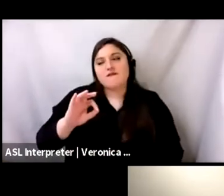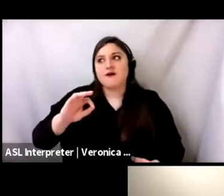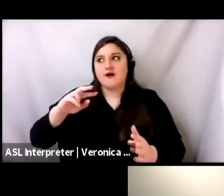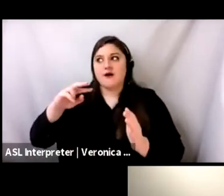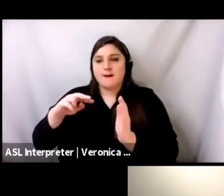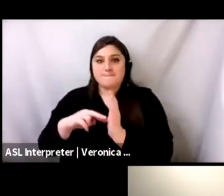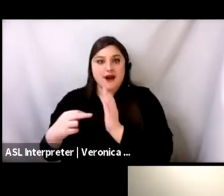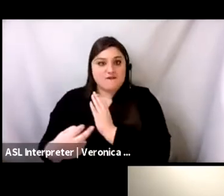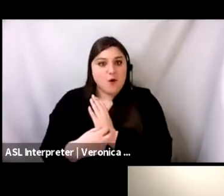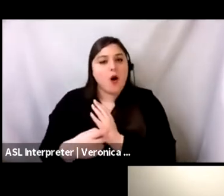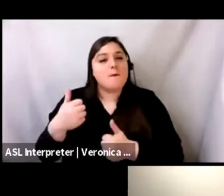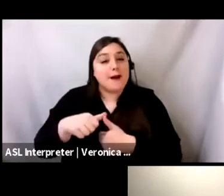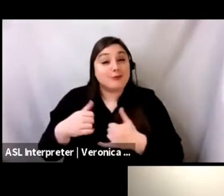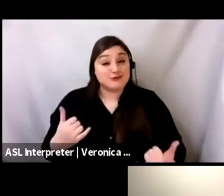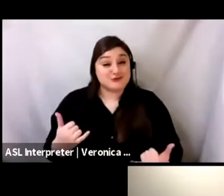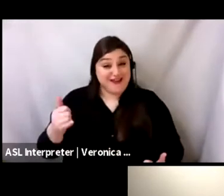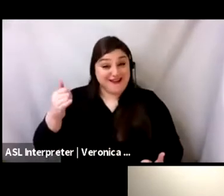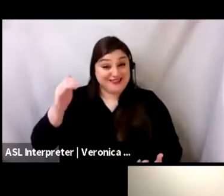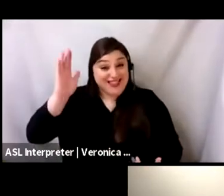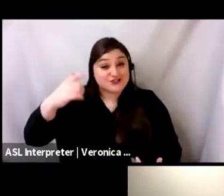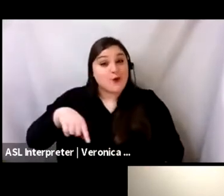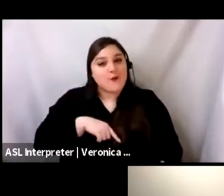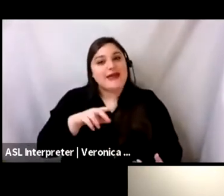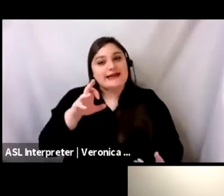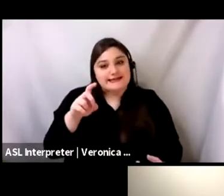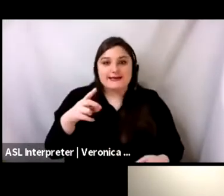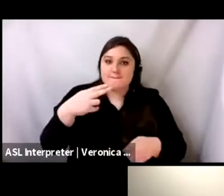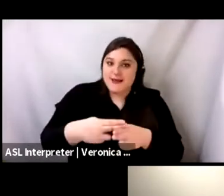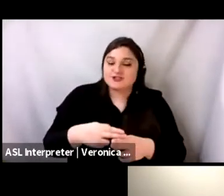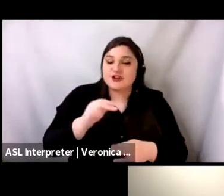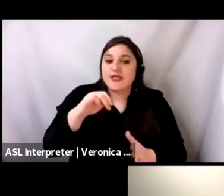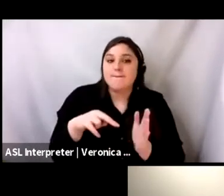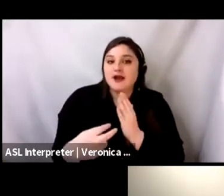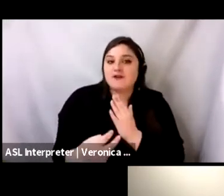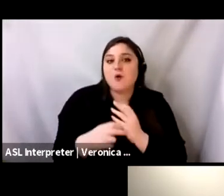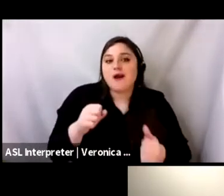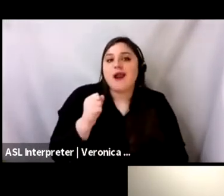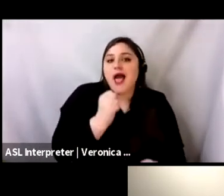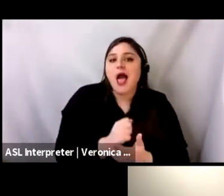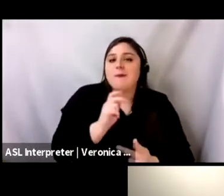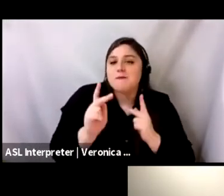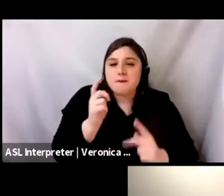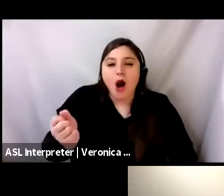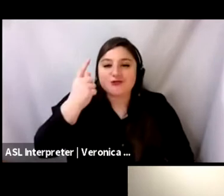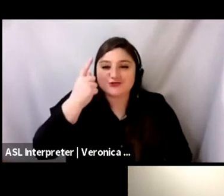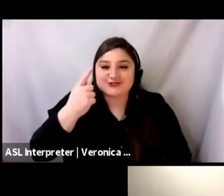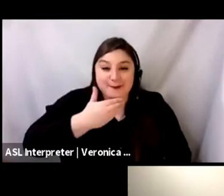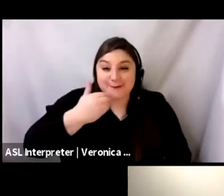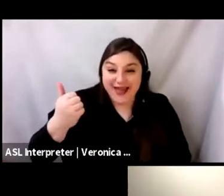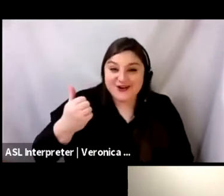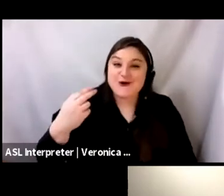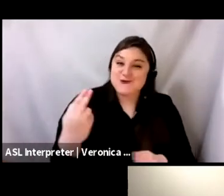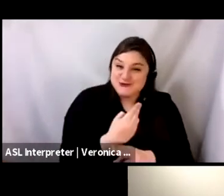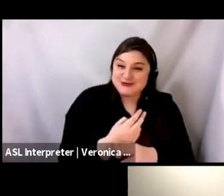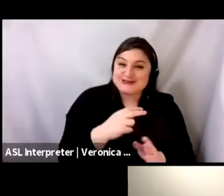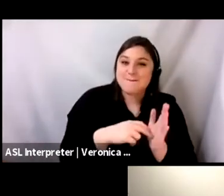useful in order to understand and grasp other beings and non-humans. But at the same time, bees knows a